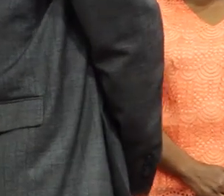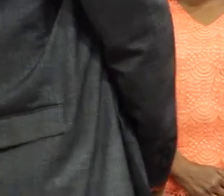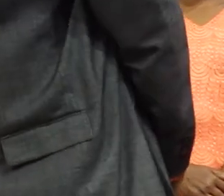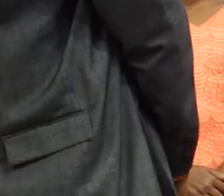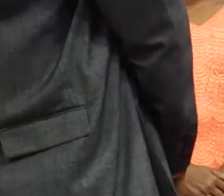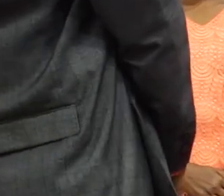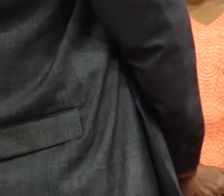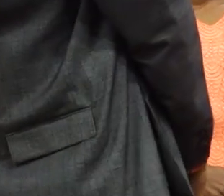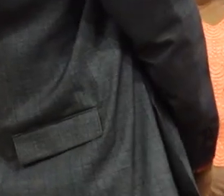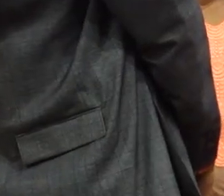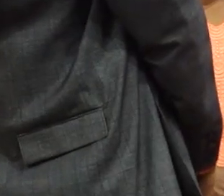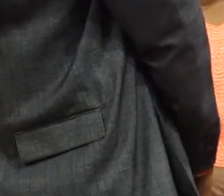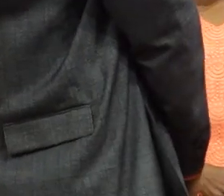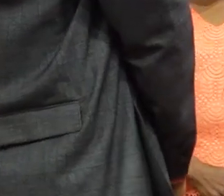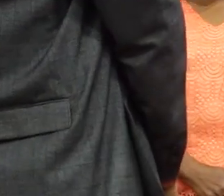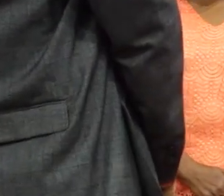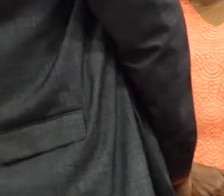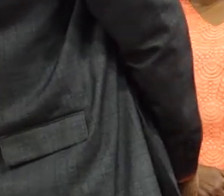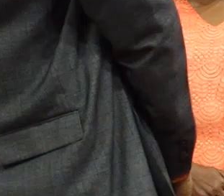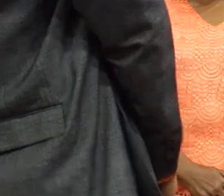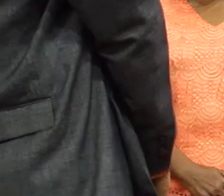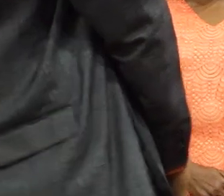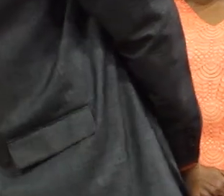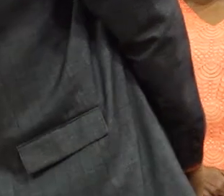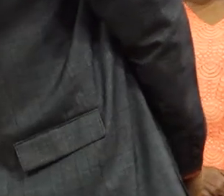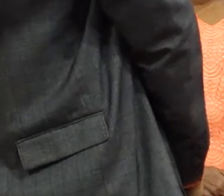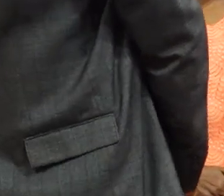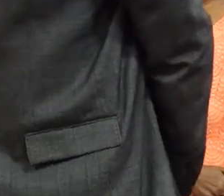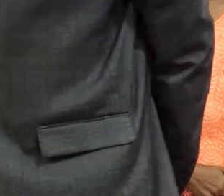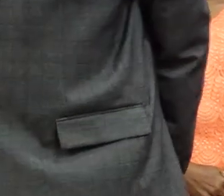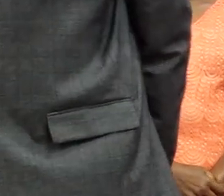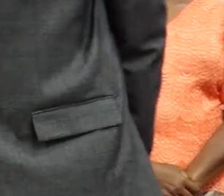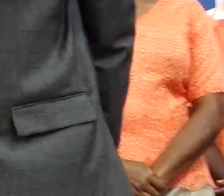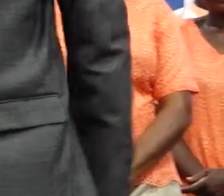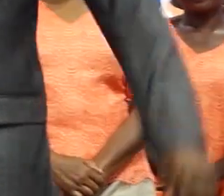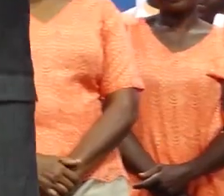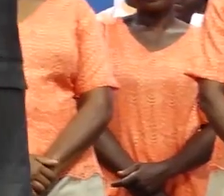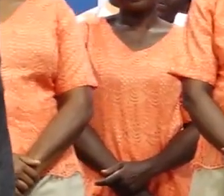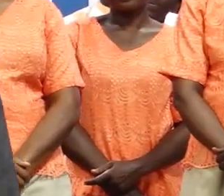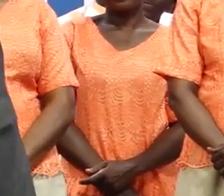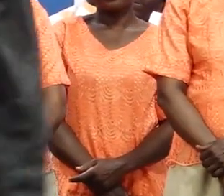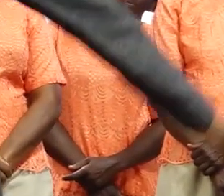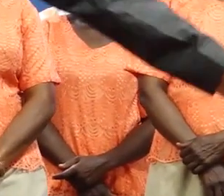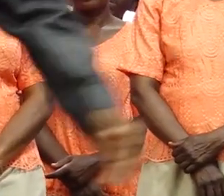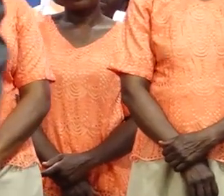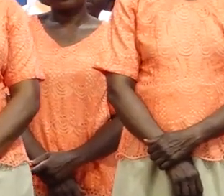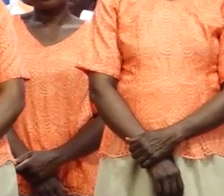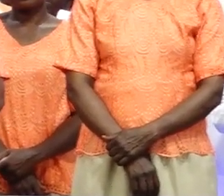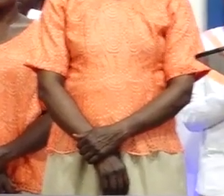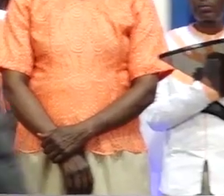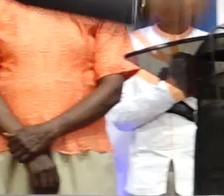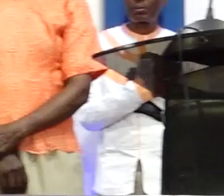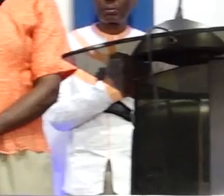burst all the same. Maana hukumu yatoka kwa Mungu. Because judgment comes from God himself. Bado inaitwa zina. It's still called adultery. Kimbieni. Flee